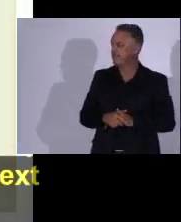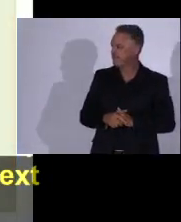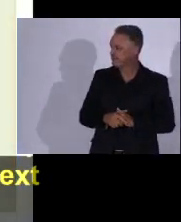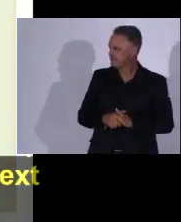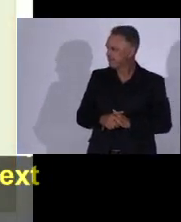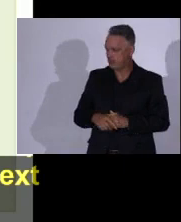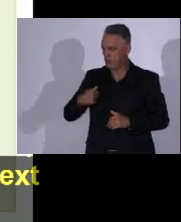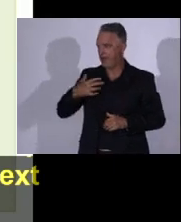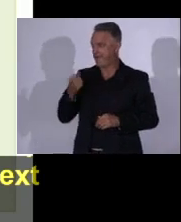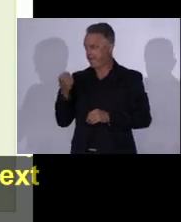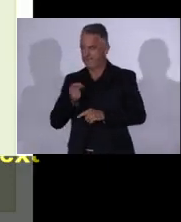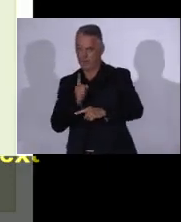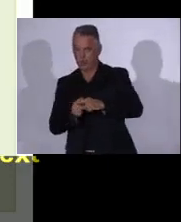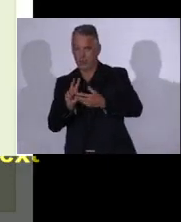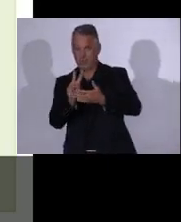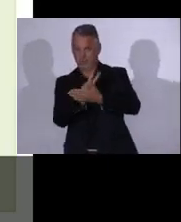I'm going to play this short video.